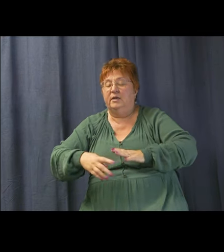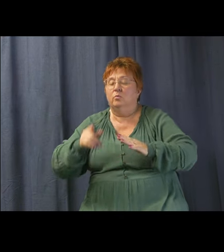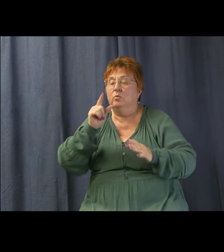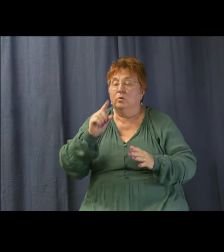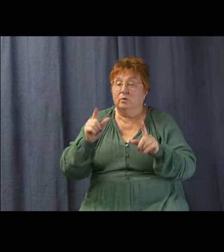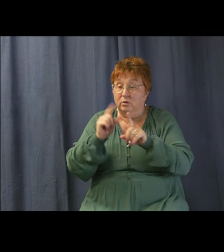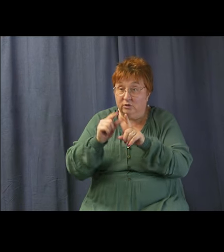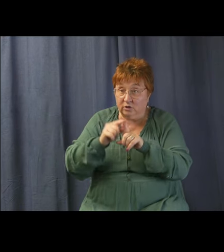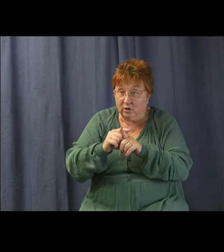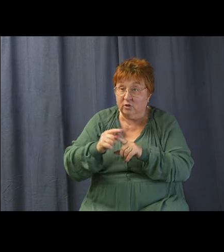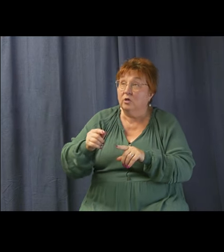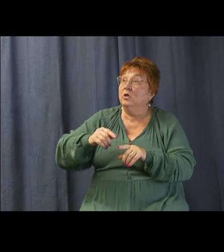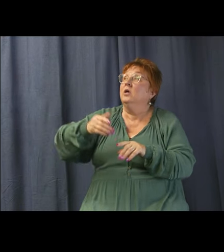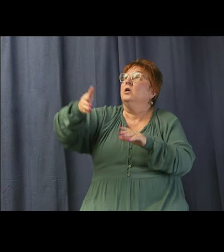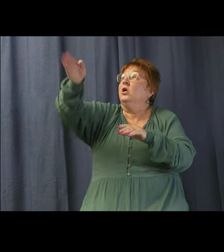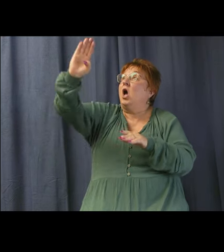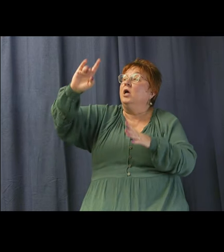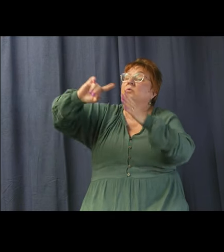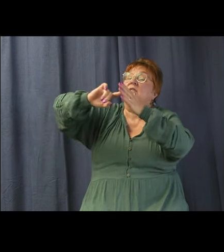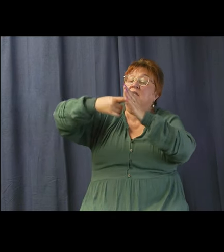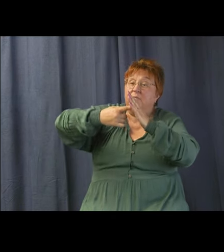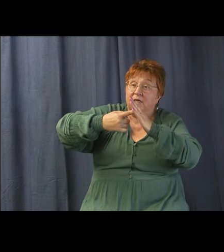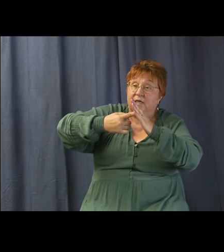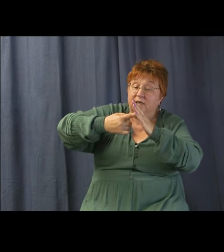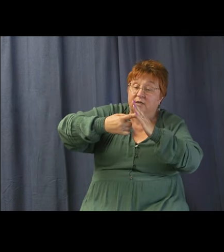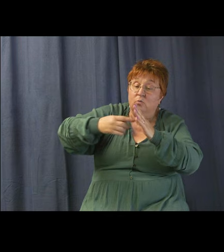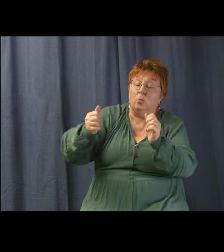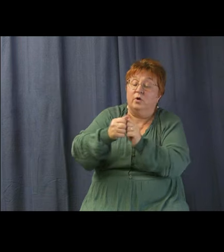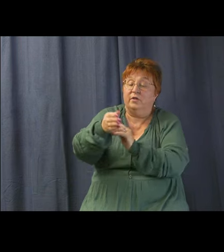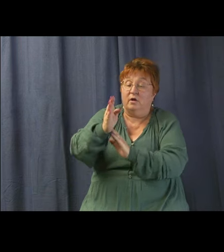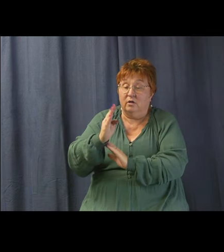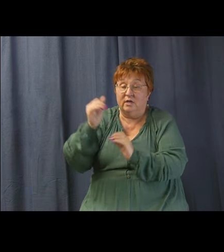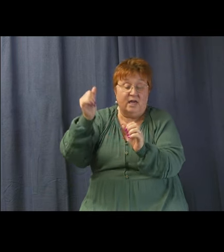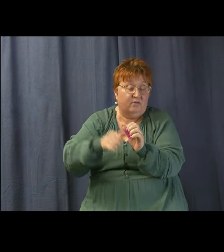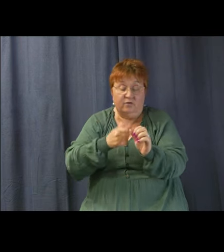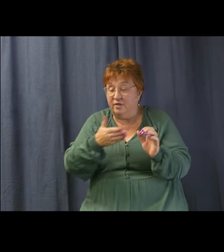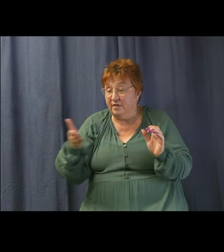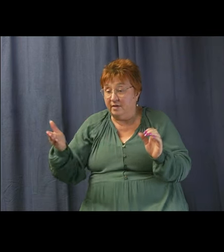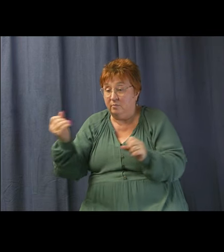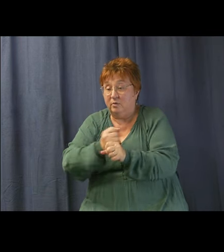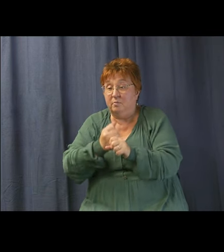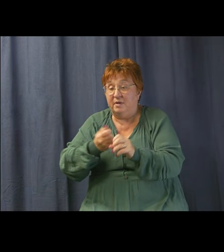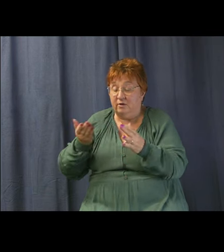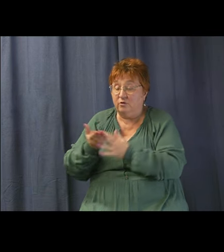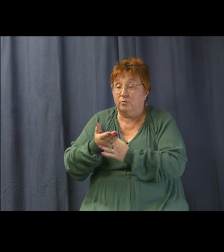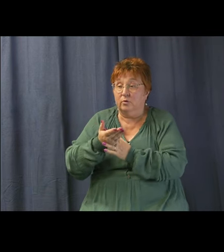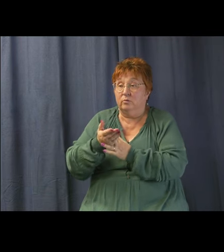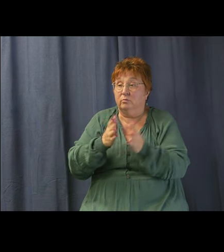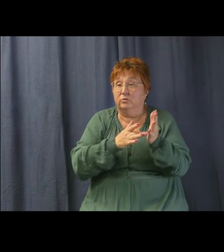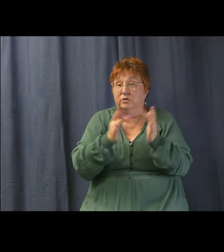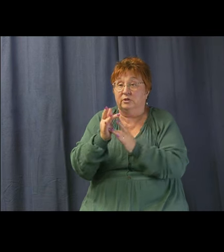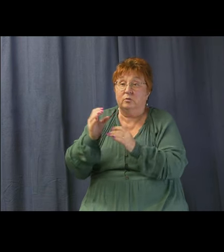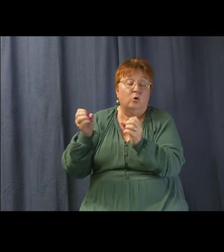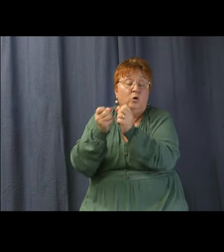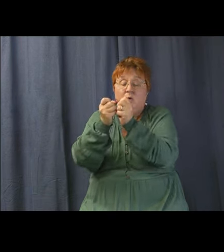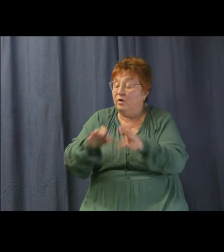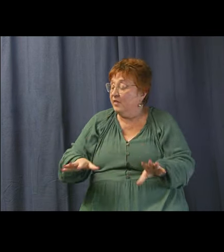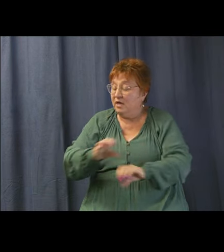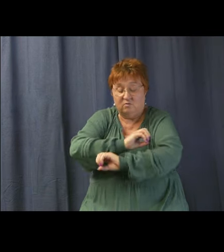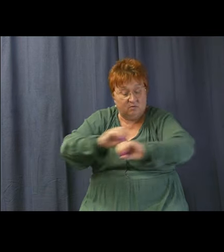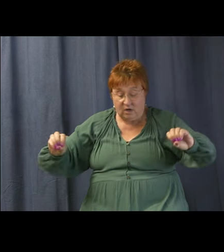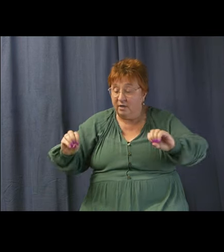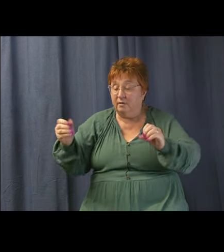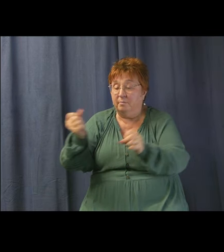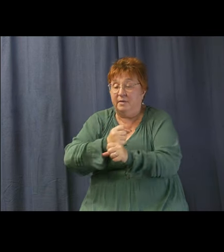was God. He was in the beginning, Bereshit, with God. Everything was made through him. Without him, not anything was